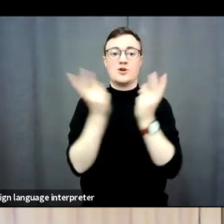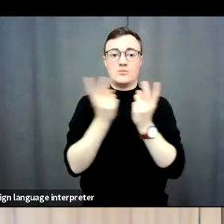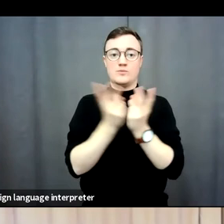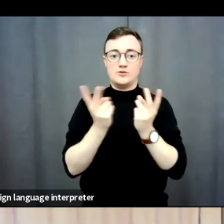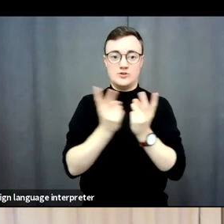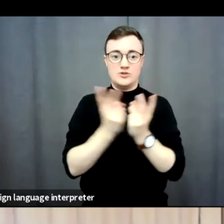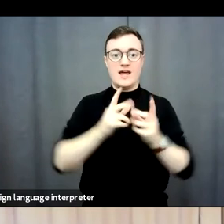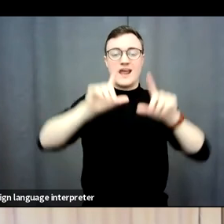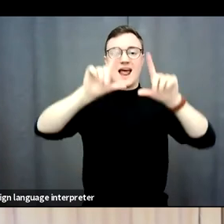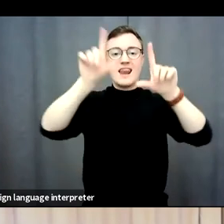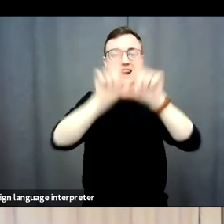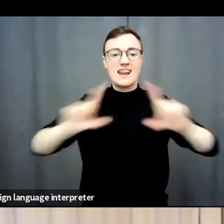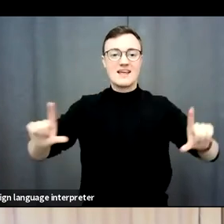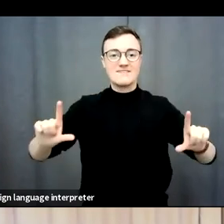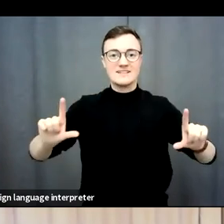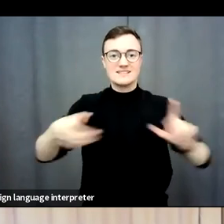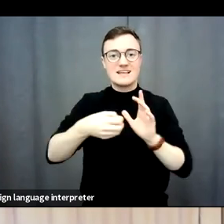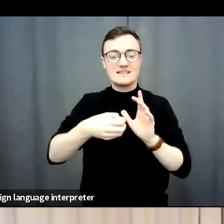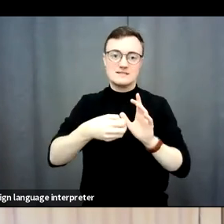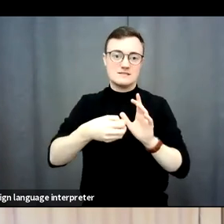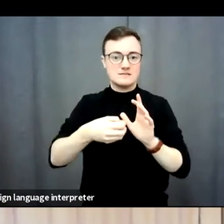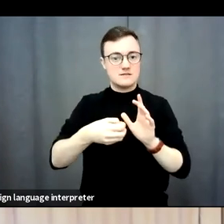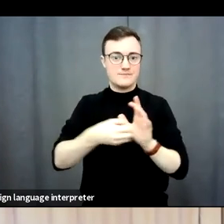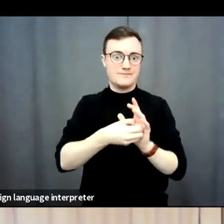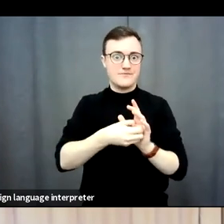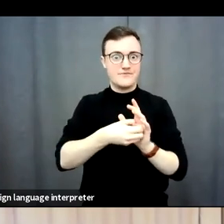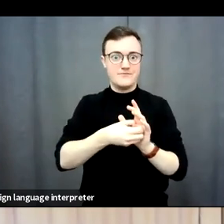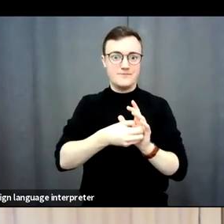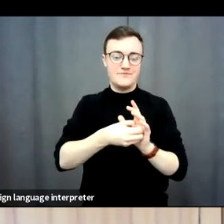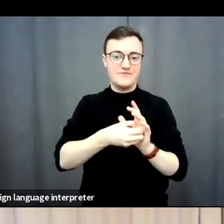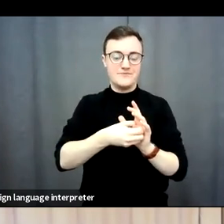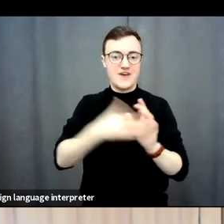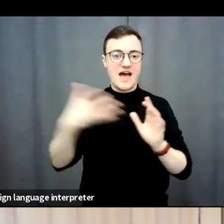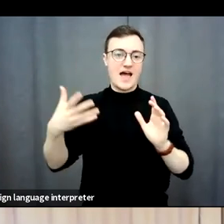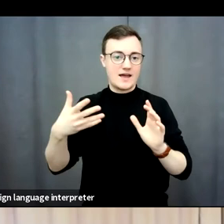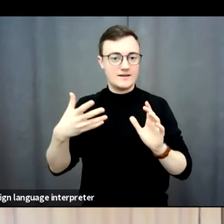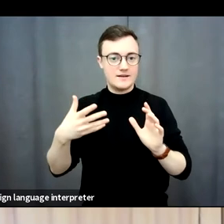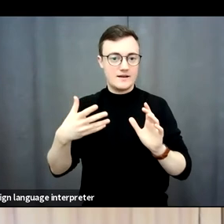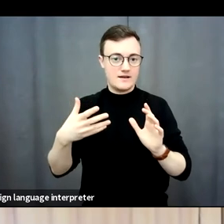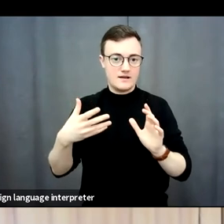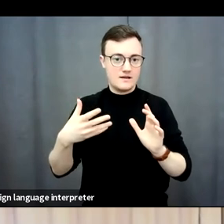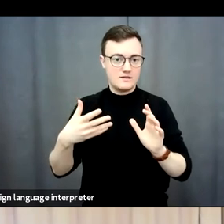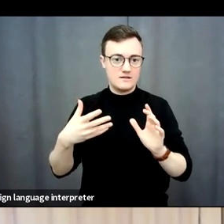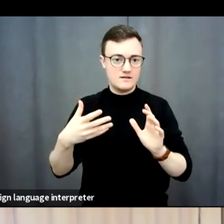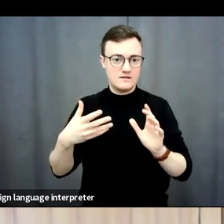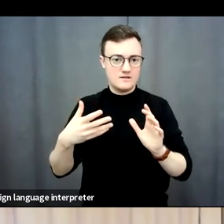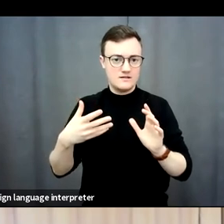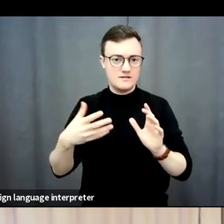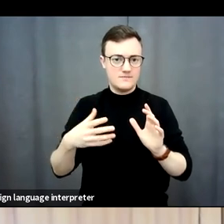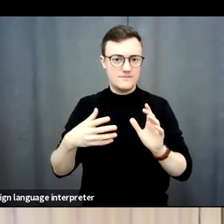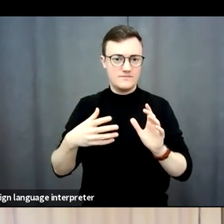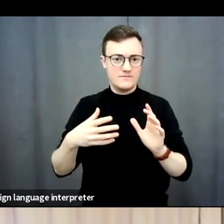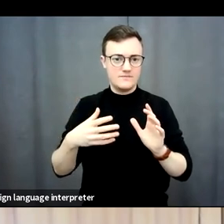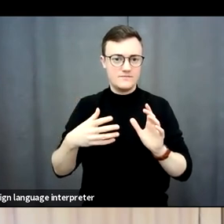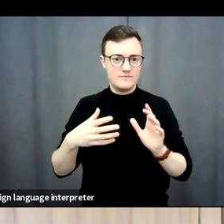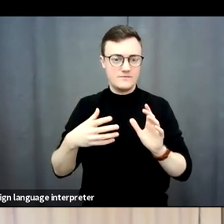level. Why so many linguistic highlight rights here in this sentence? Yes,